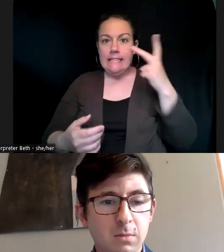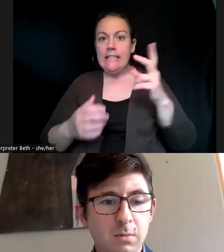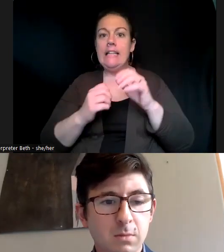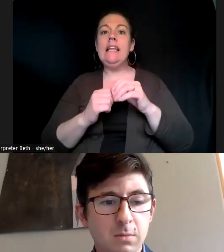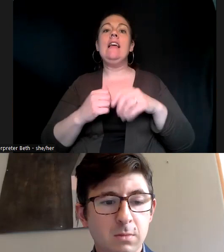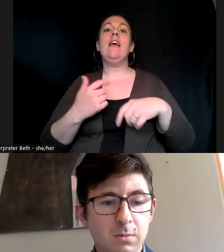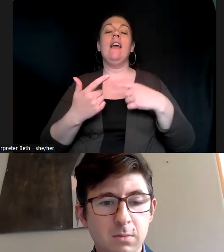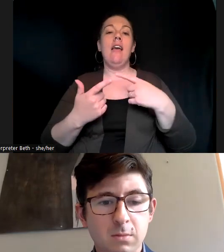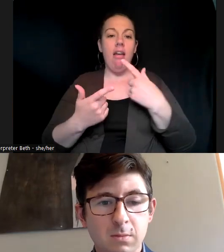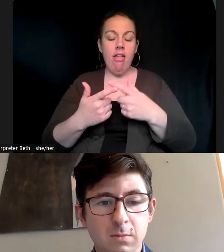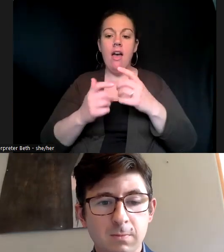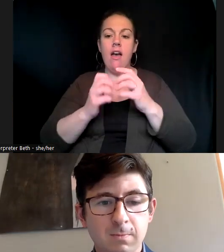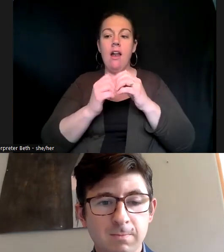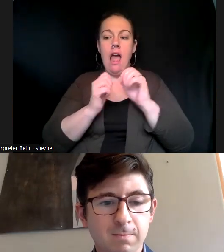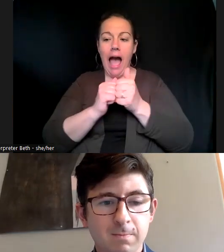investment.